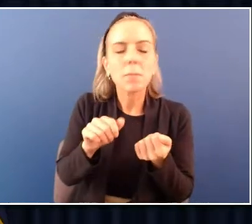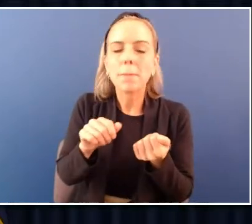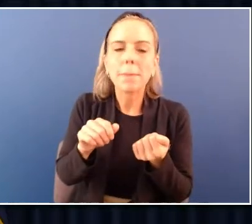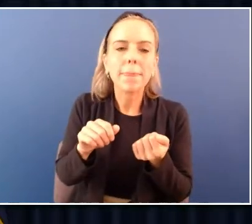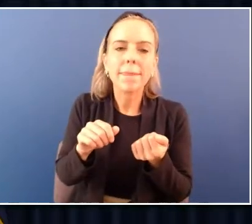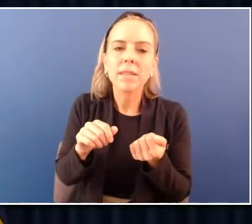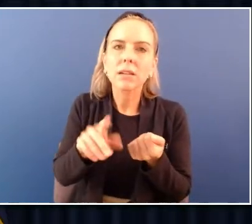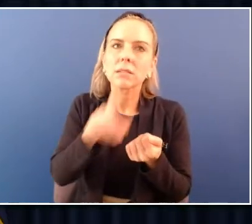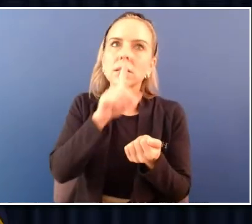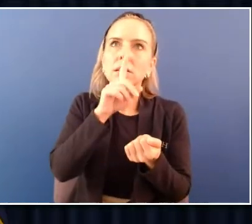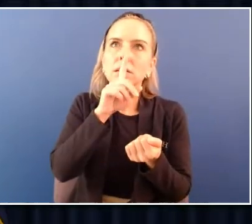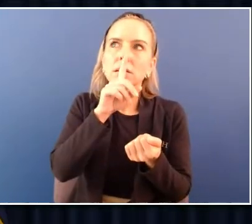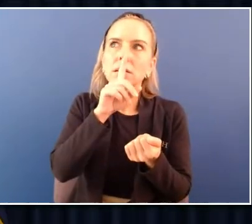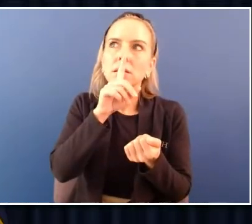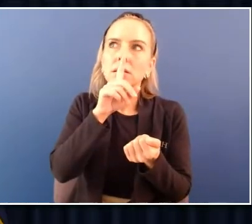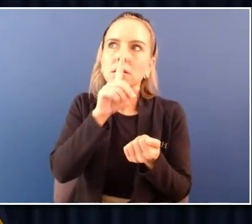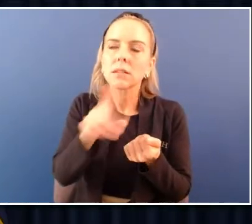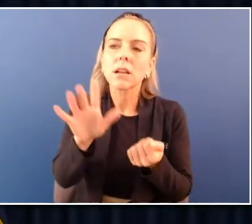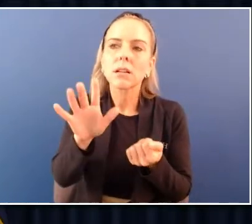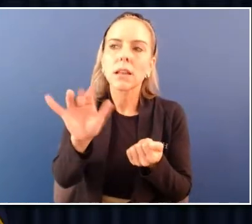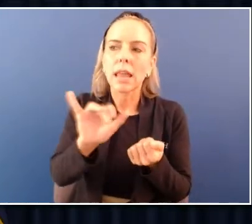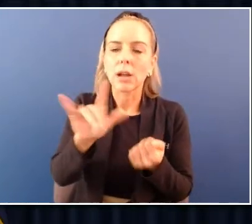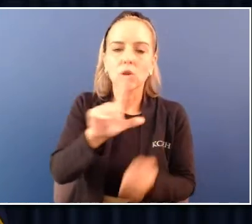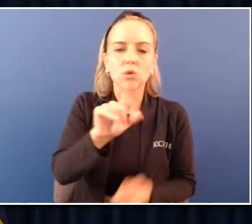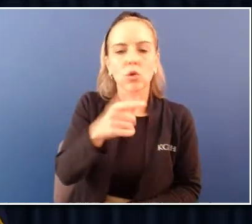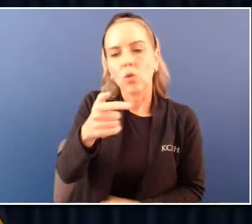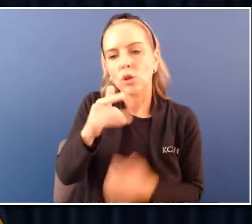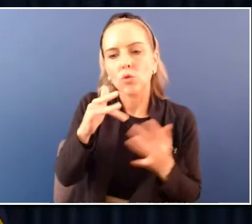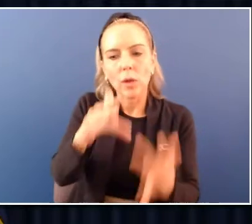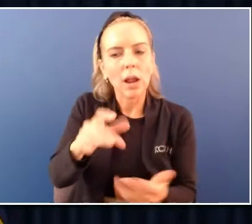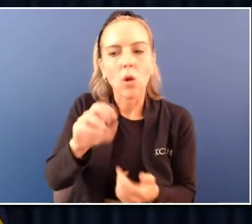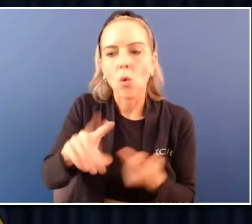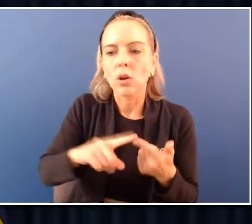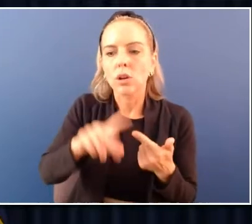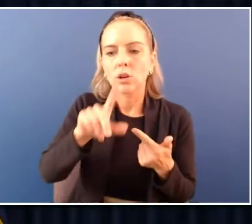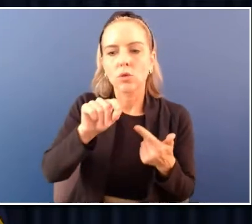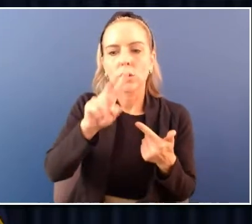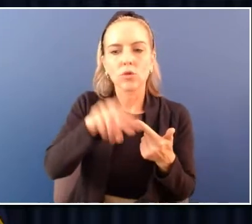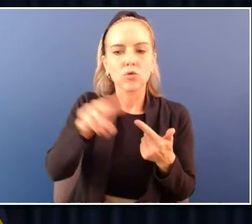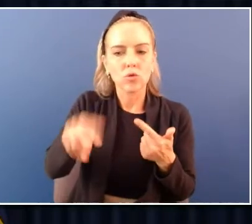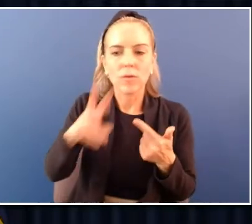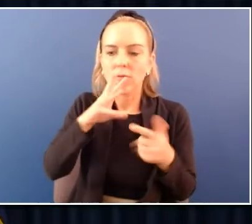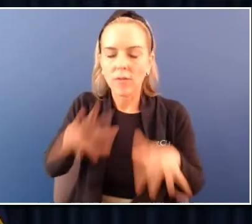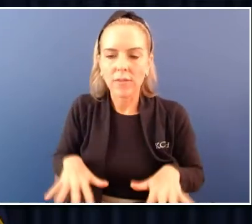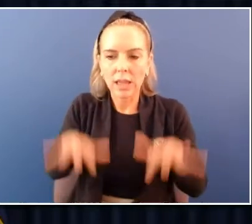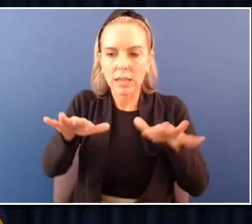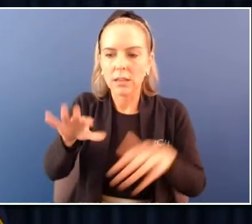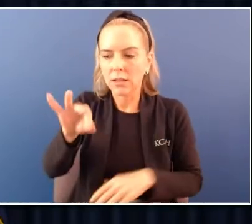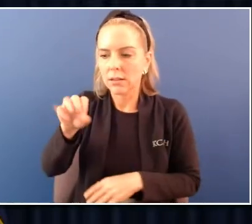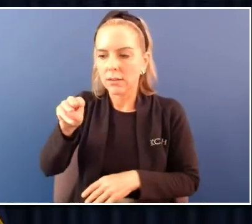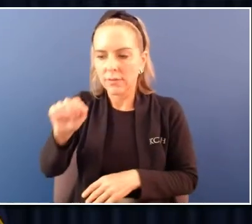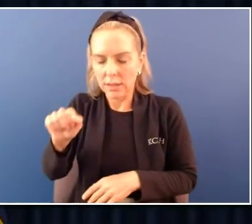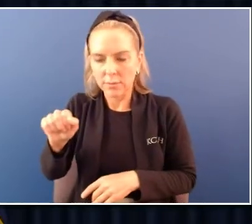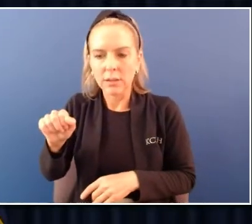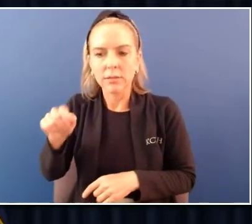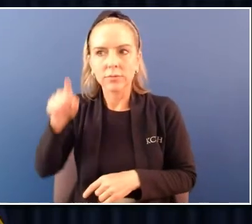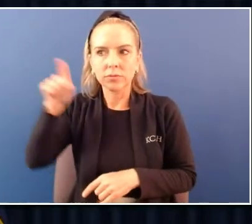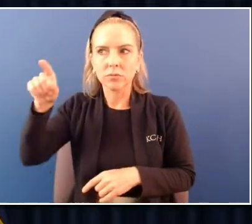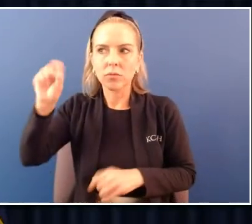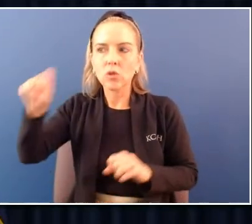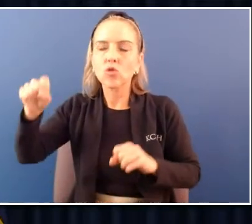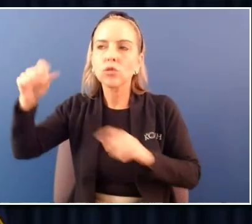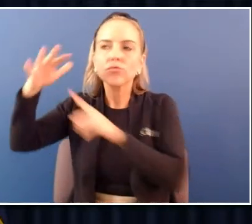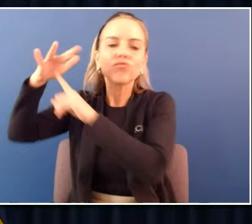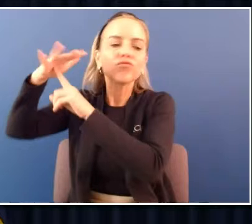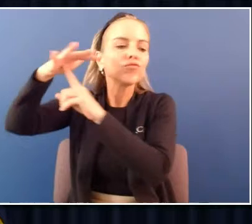it's not like the 2021 tornadoes or 2022 floods when the FEMA administrator could take a helicopter ride and say, oh